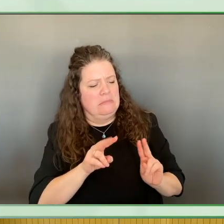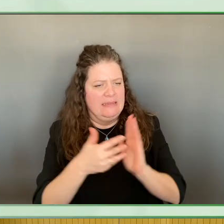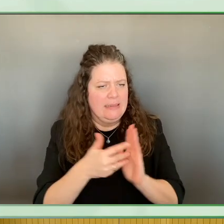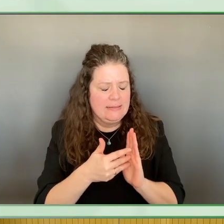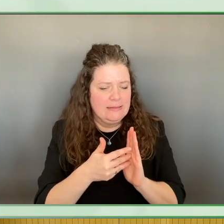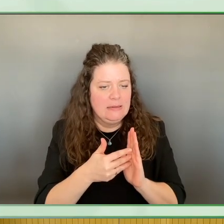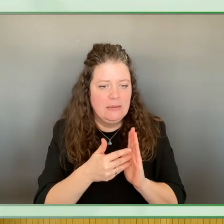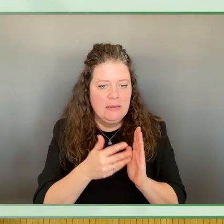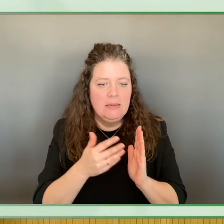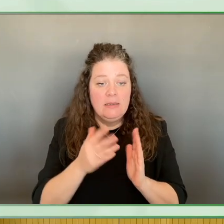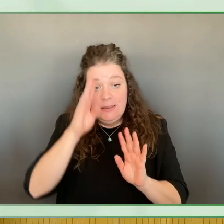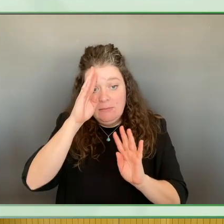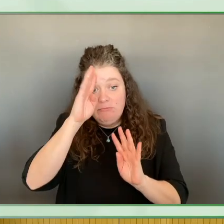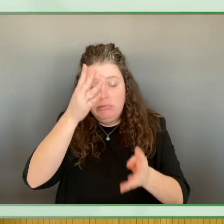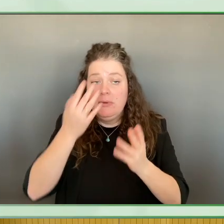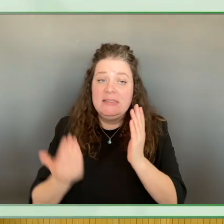about training, spares, repairs,